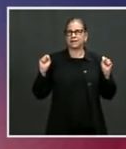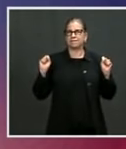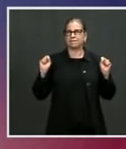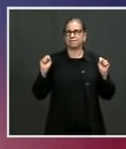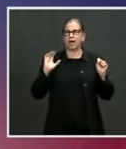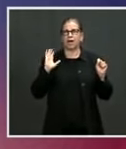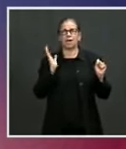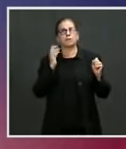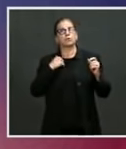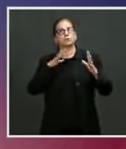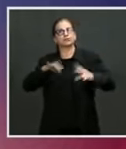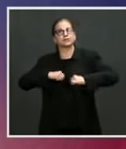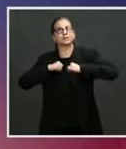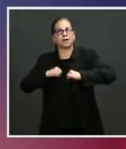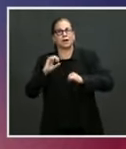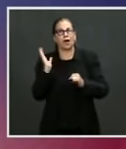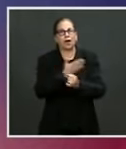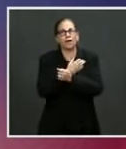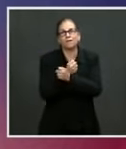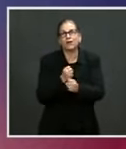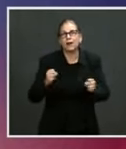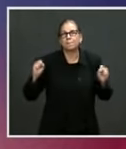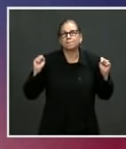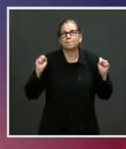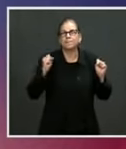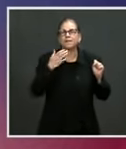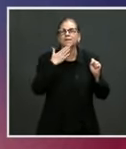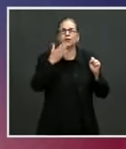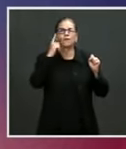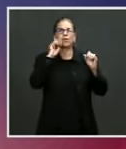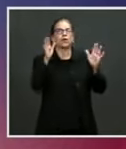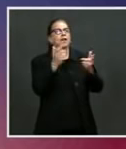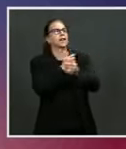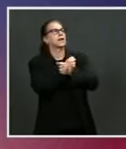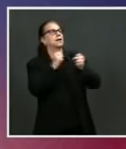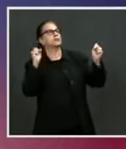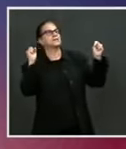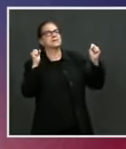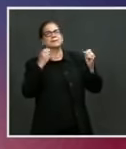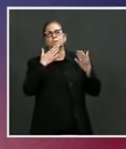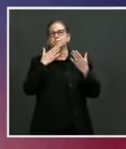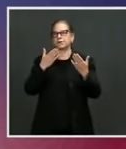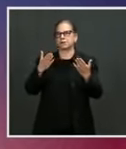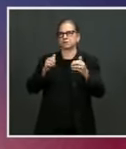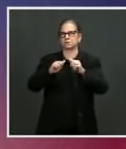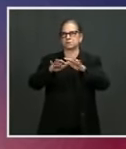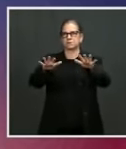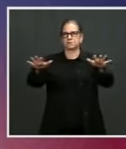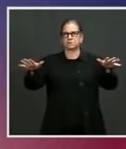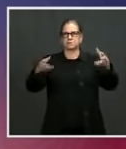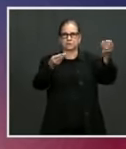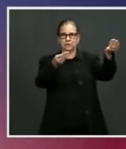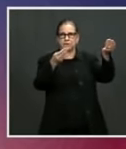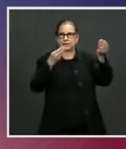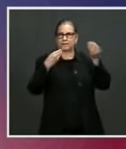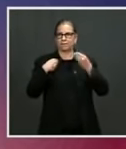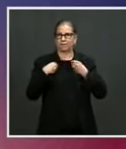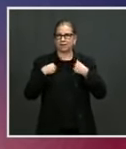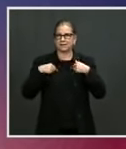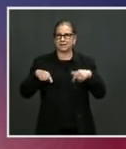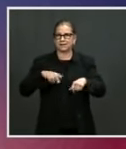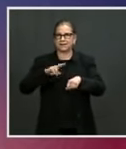the gift of liberty and the blessings of freedom that you have bestowed on our nation, the